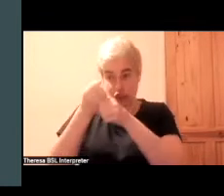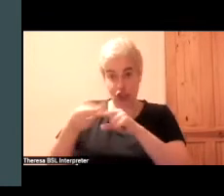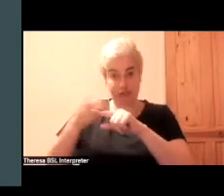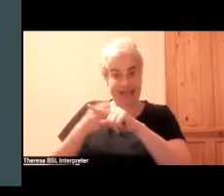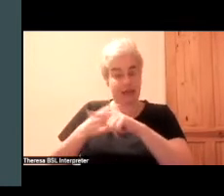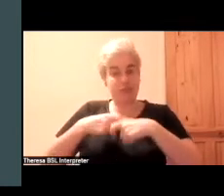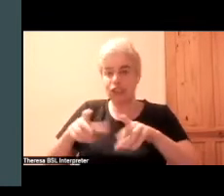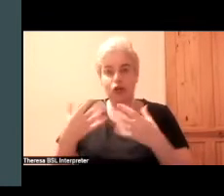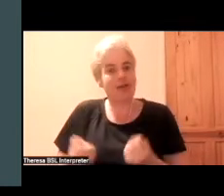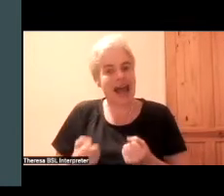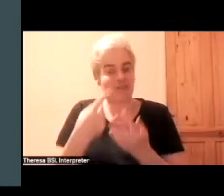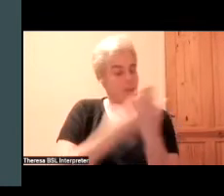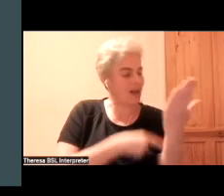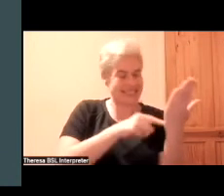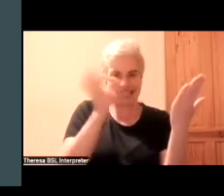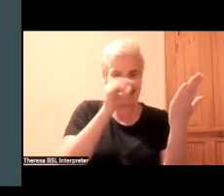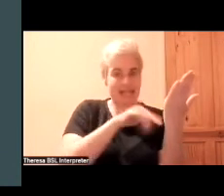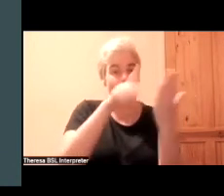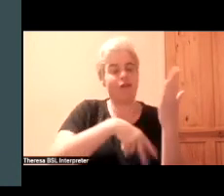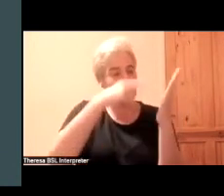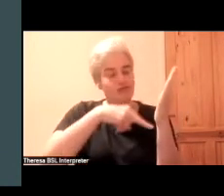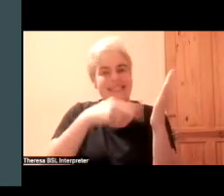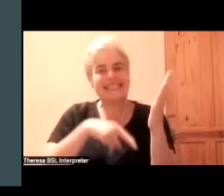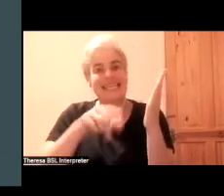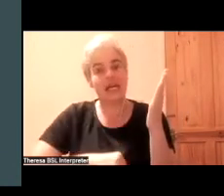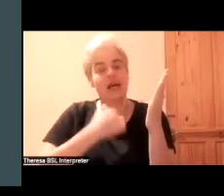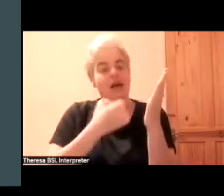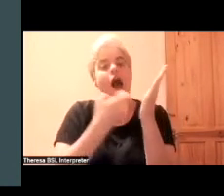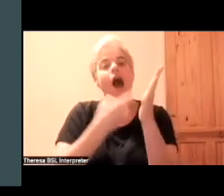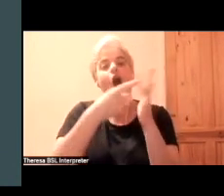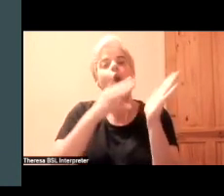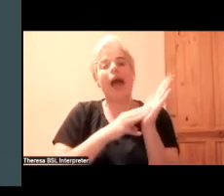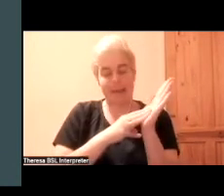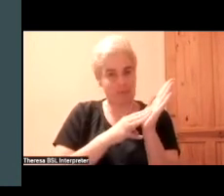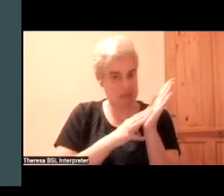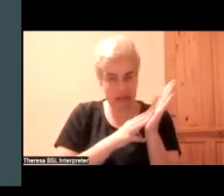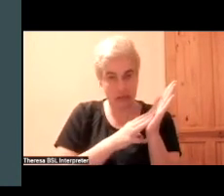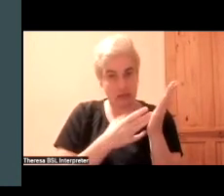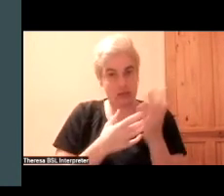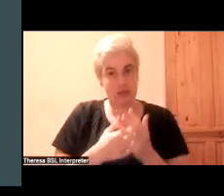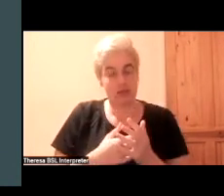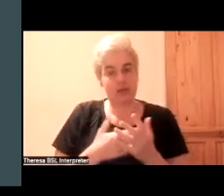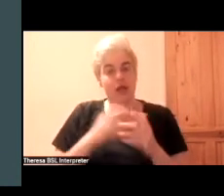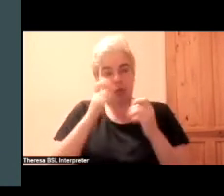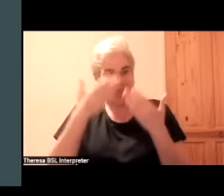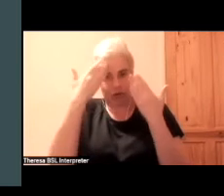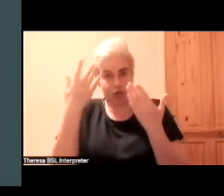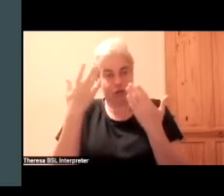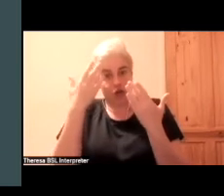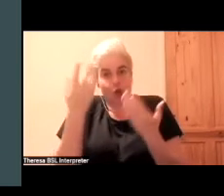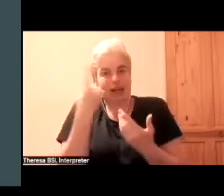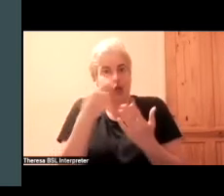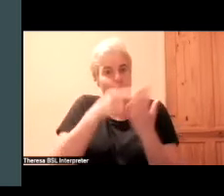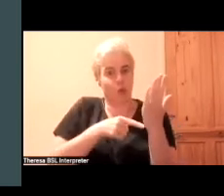still don't have a policy of reading ROMs blind against the